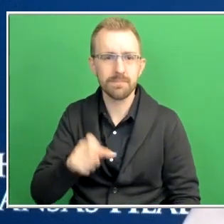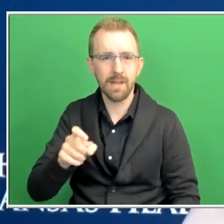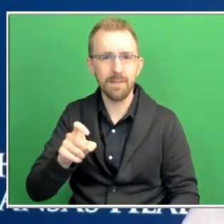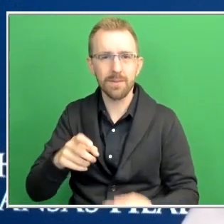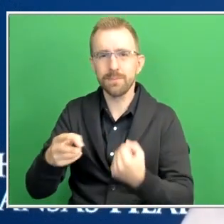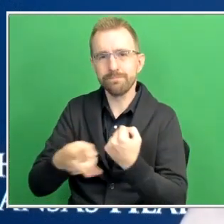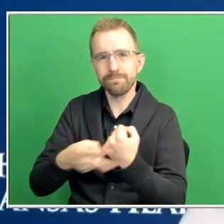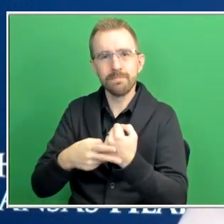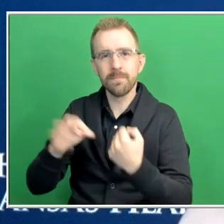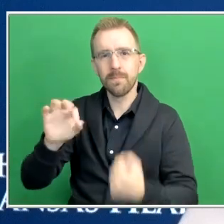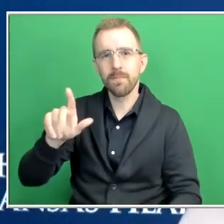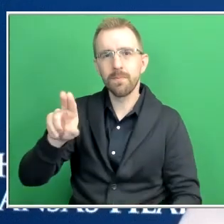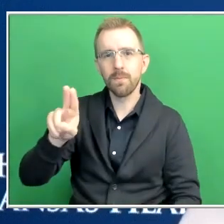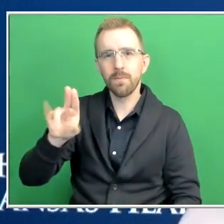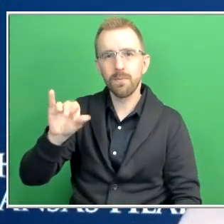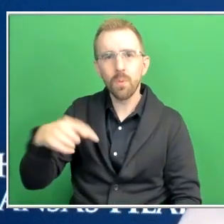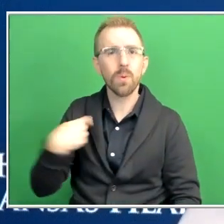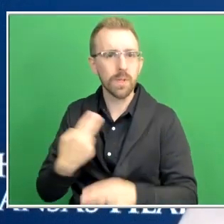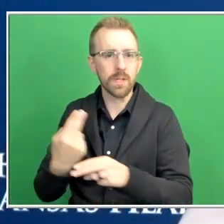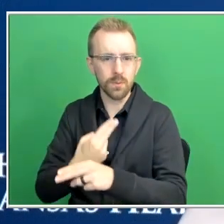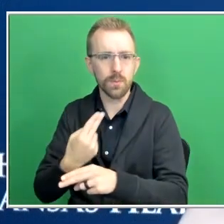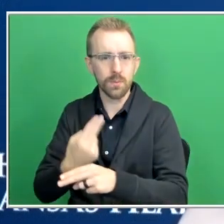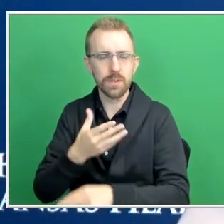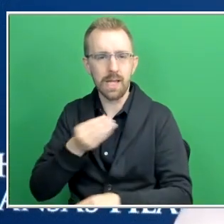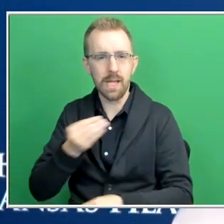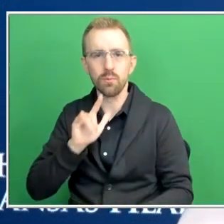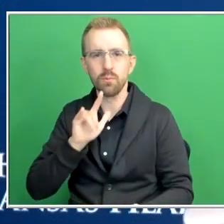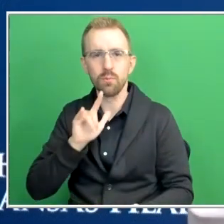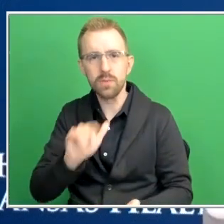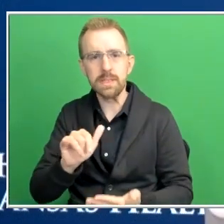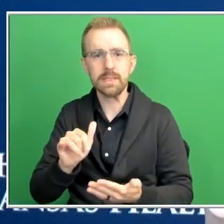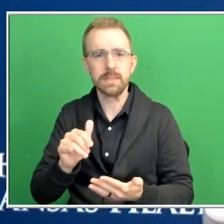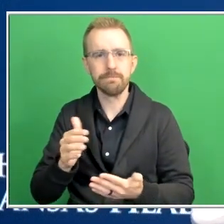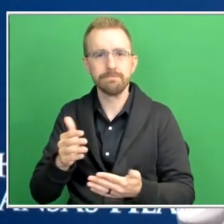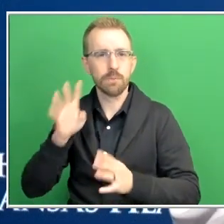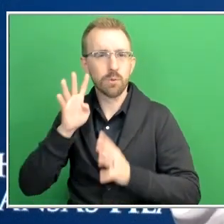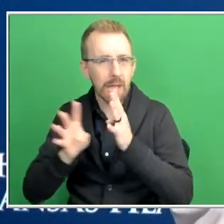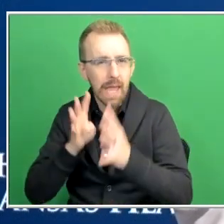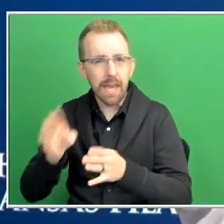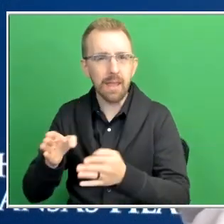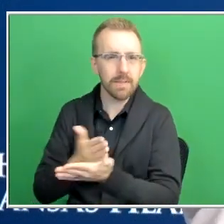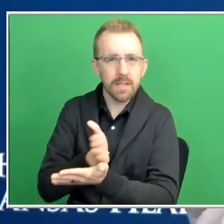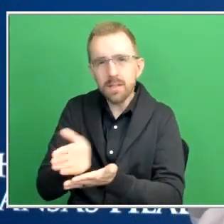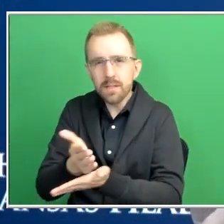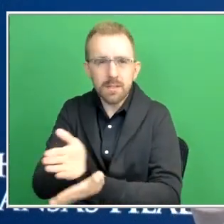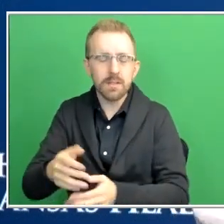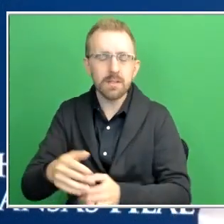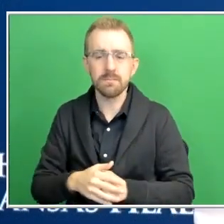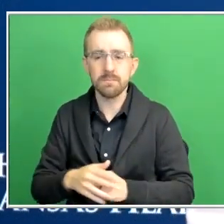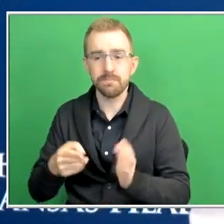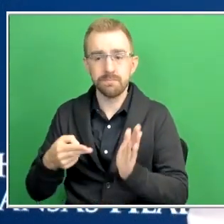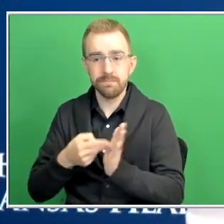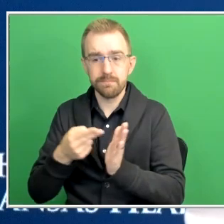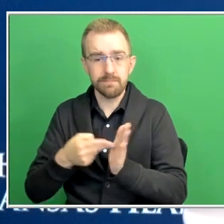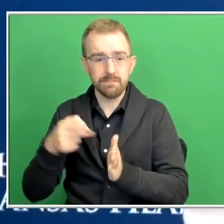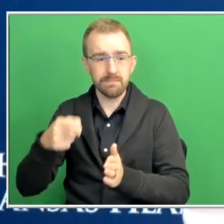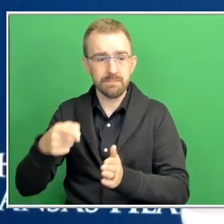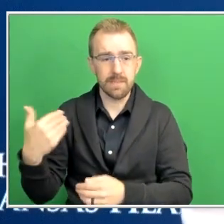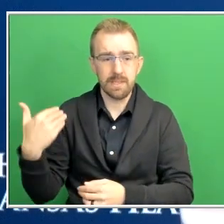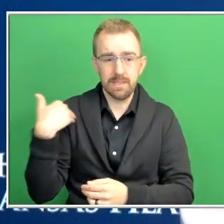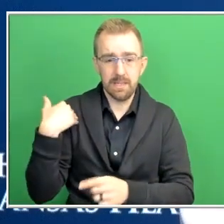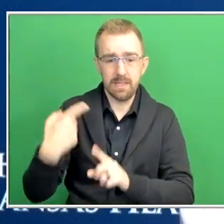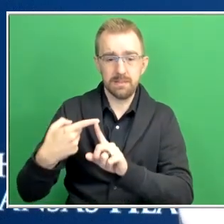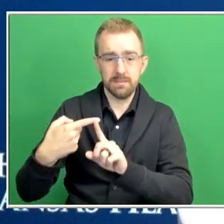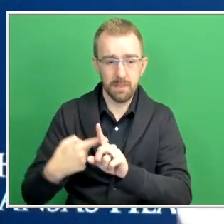that we use and being really creative. And this, quite frankly, may last months before we